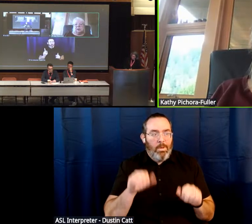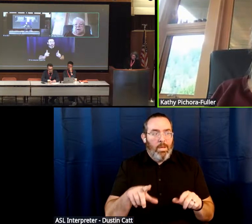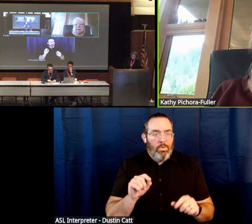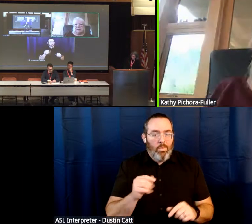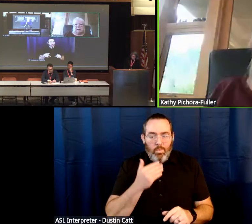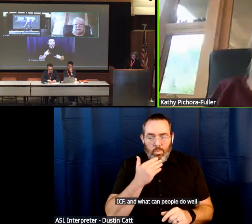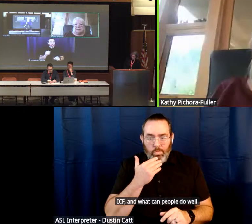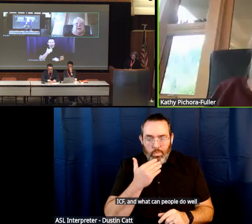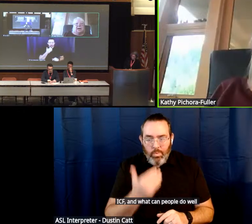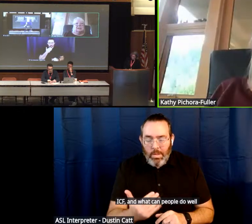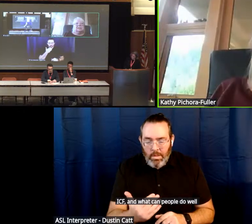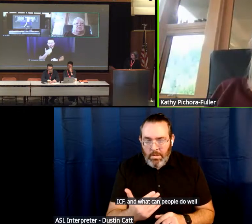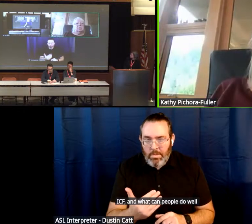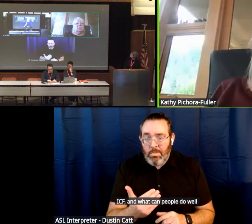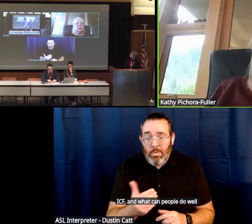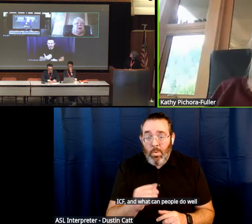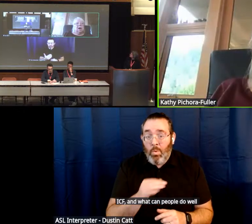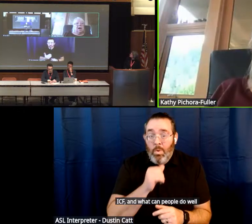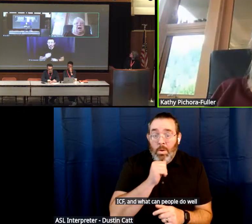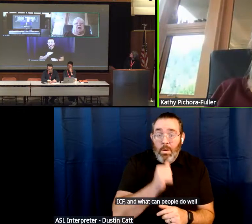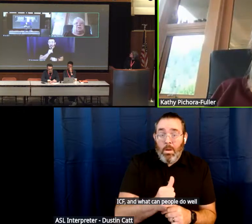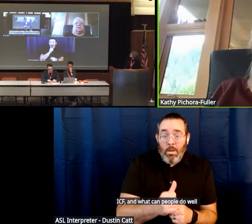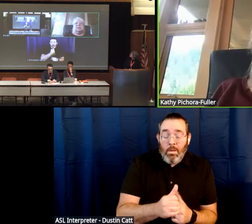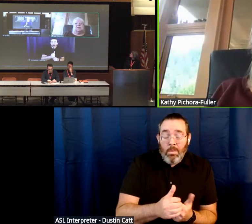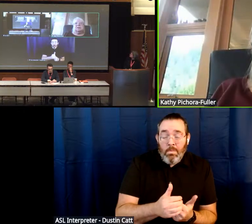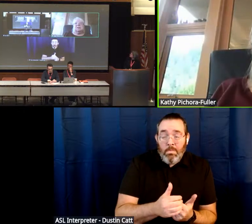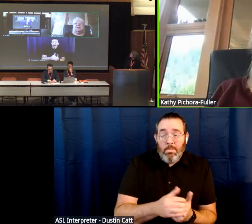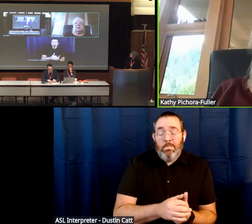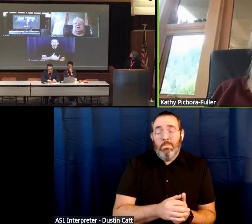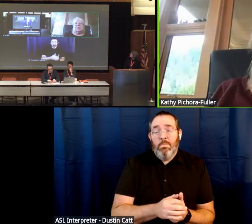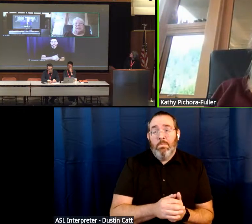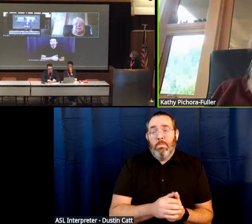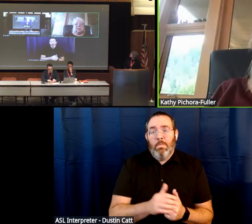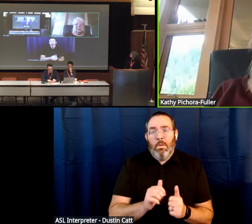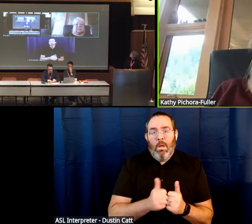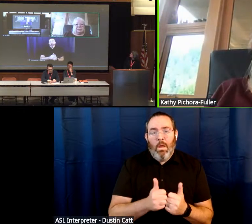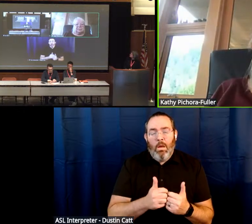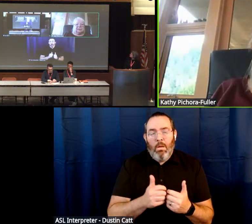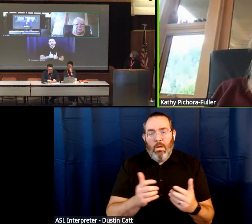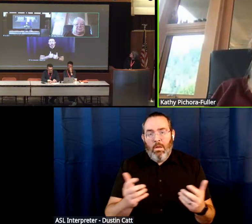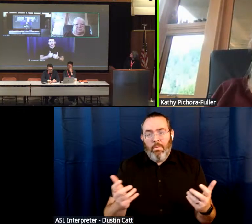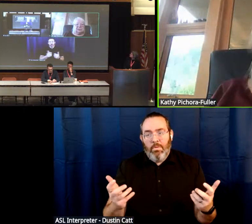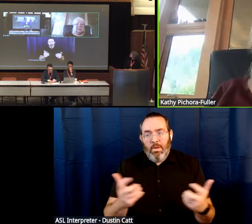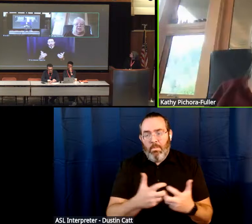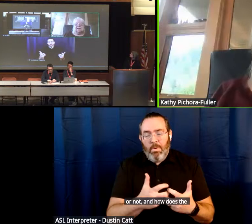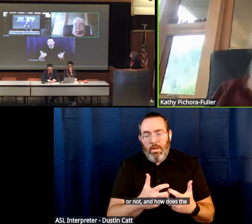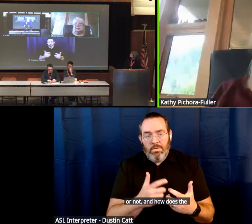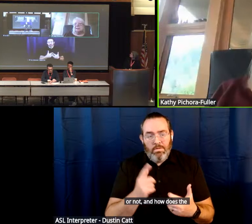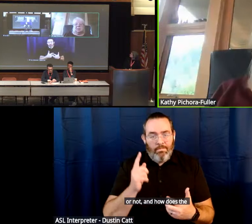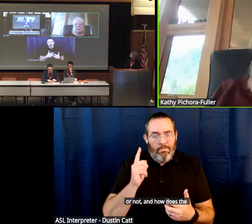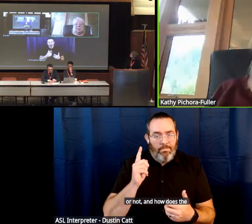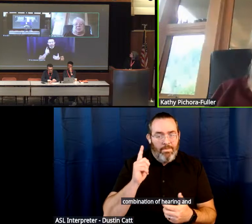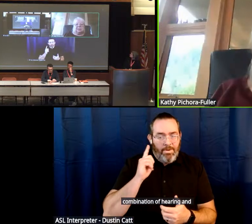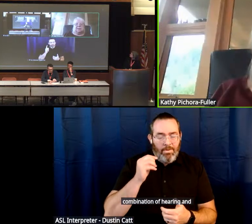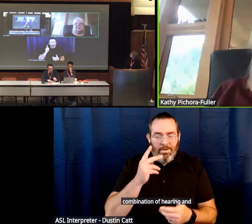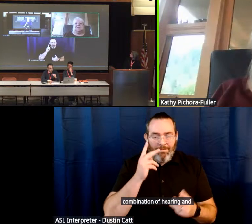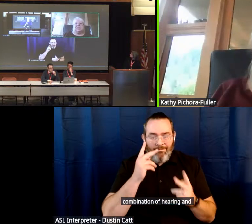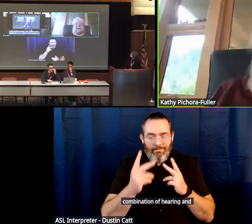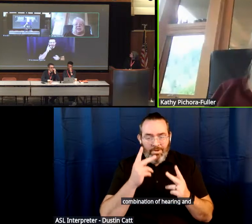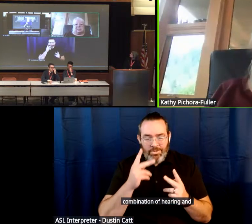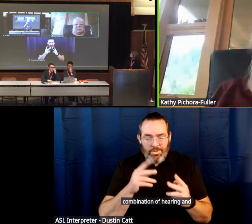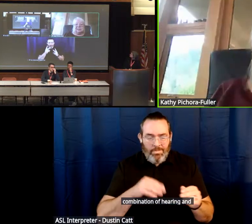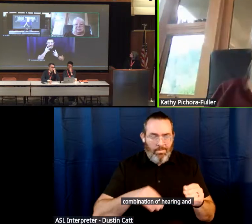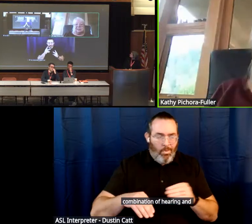not, and how do the combination of hearing and vision and mobility